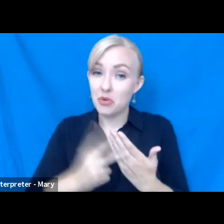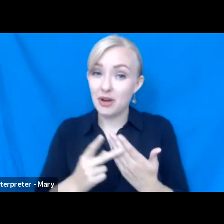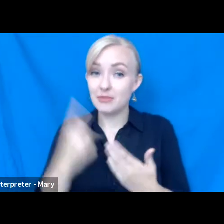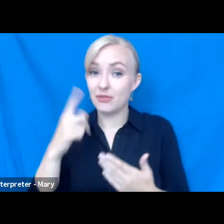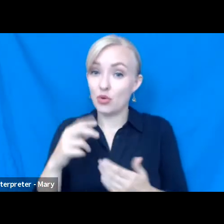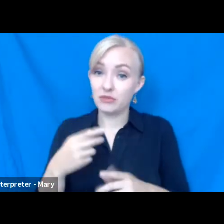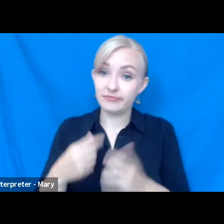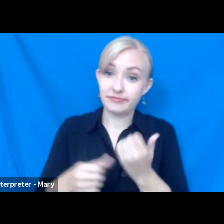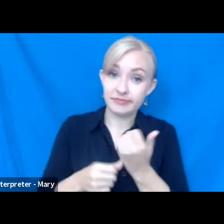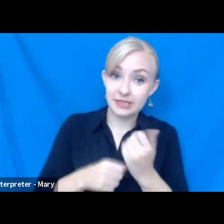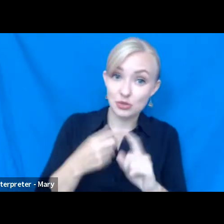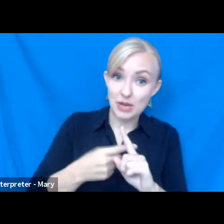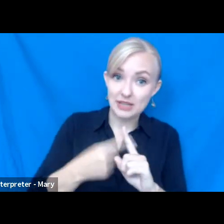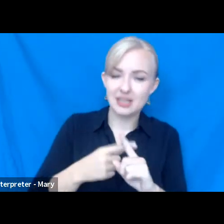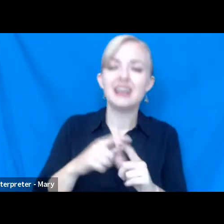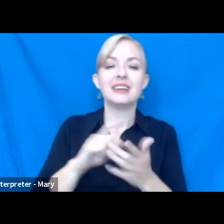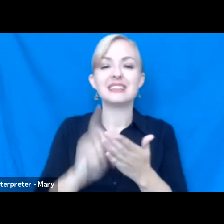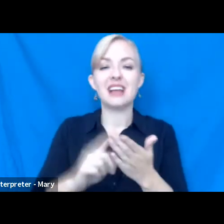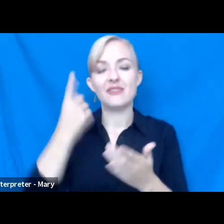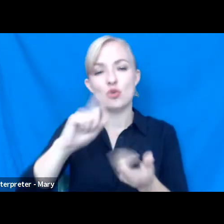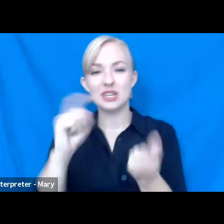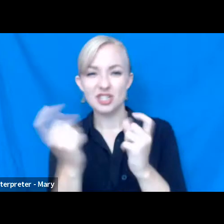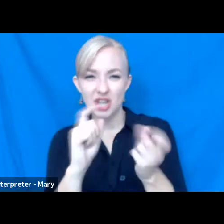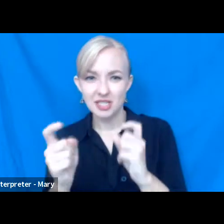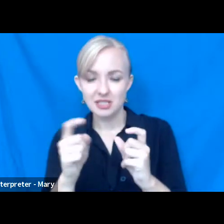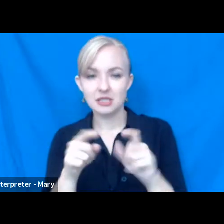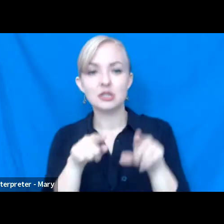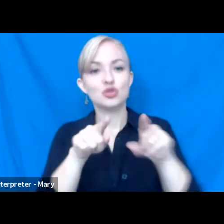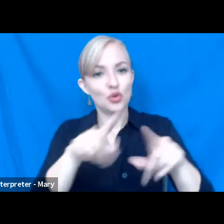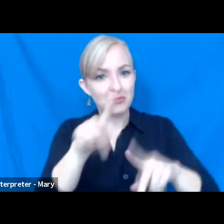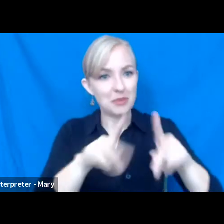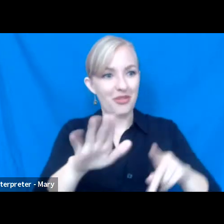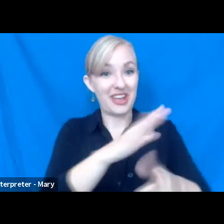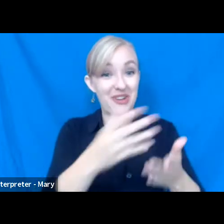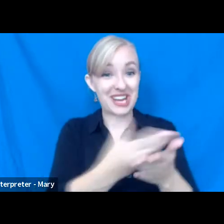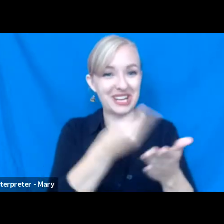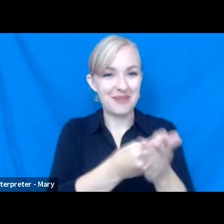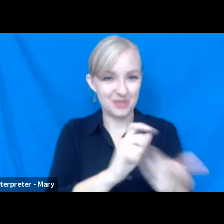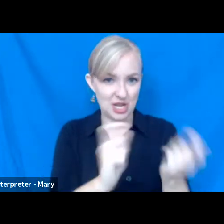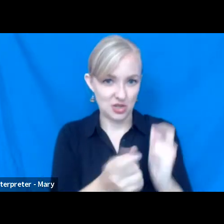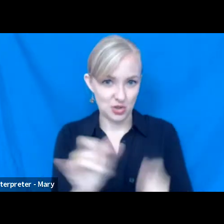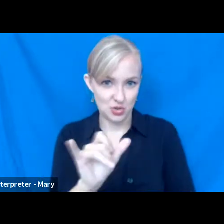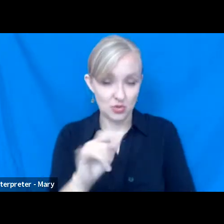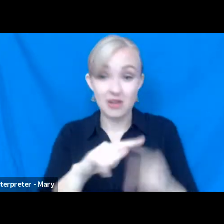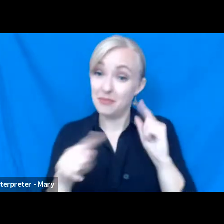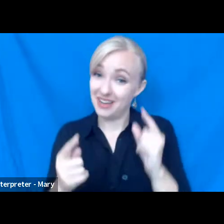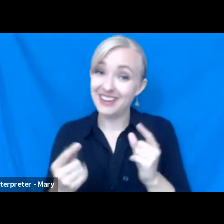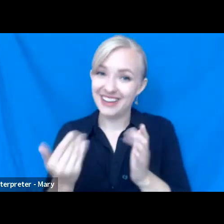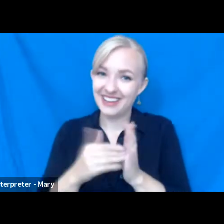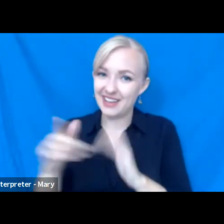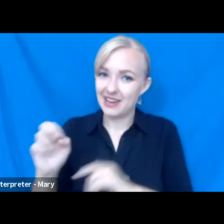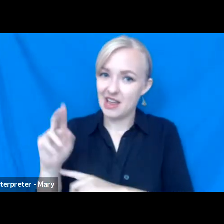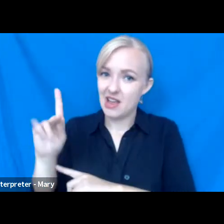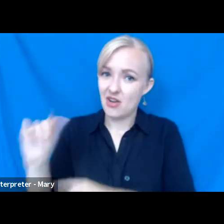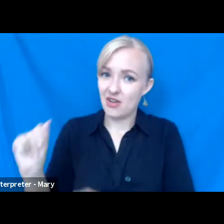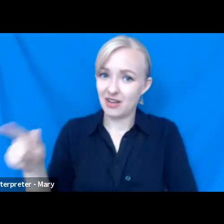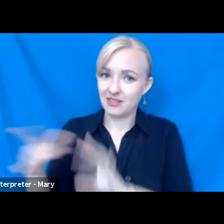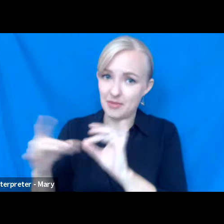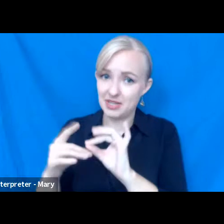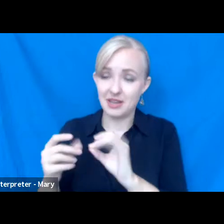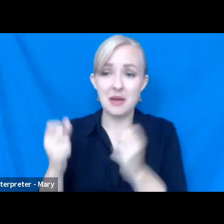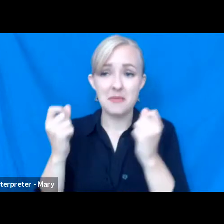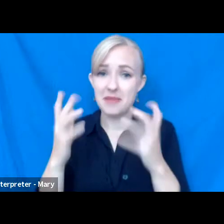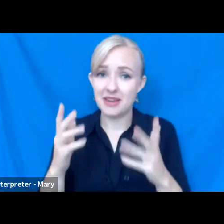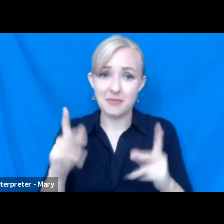designed to adjust as people's income changes. But as Erica mentioned, far too few people get rental assistance.